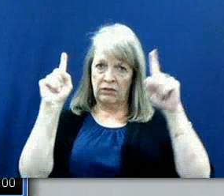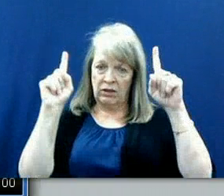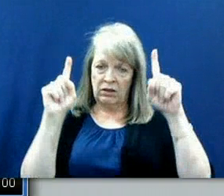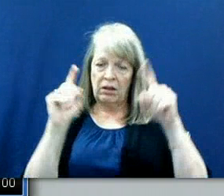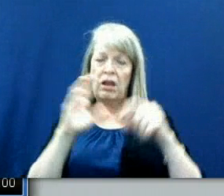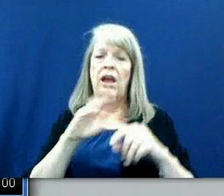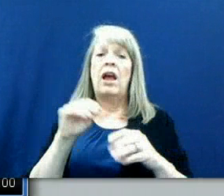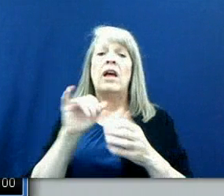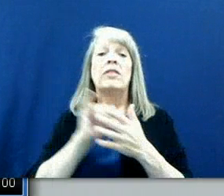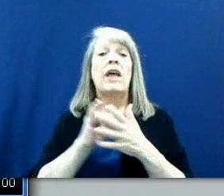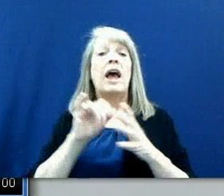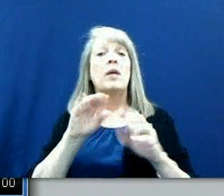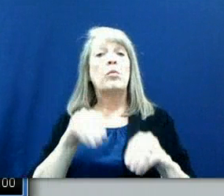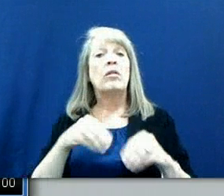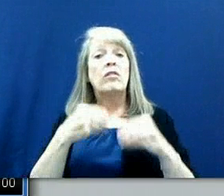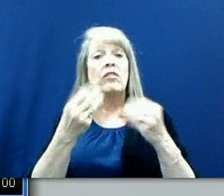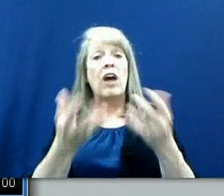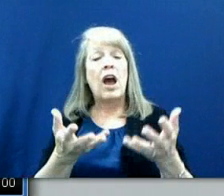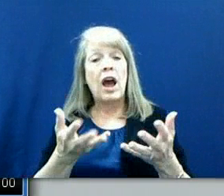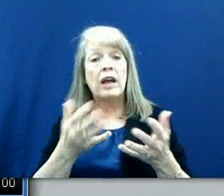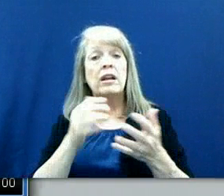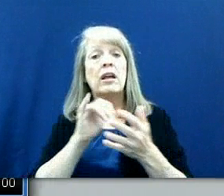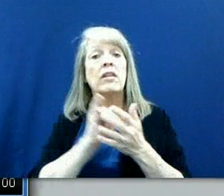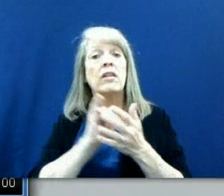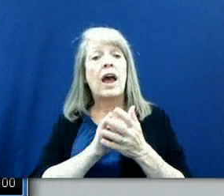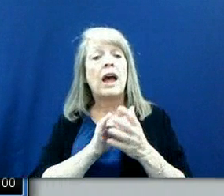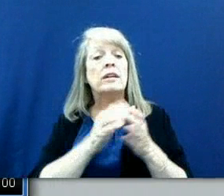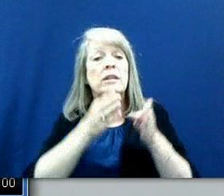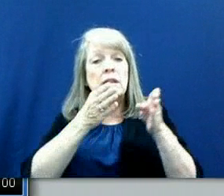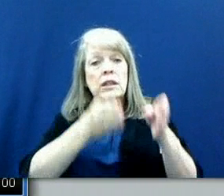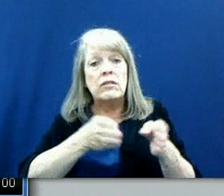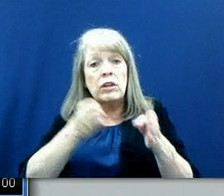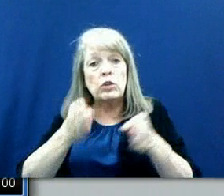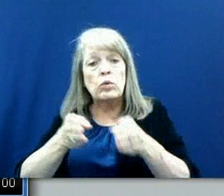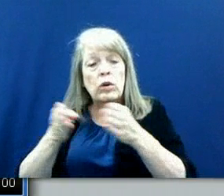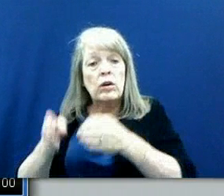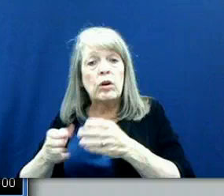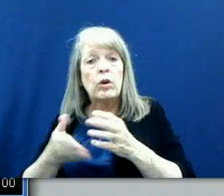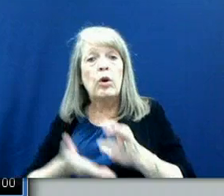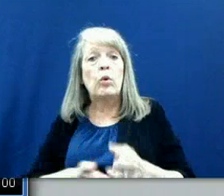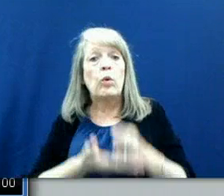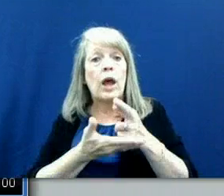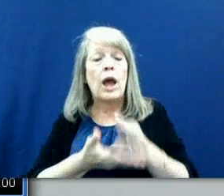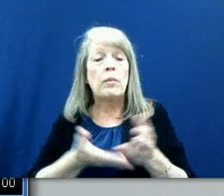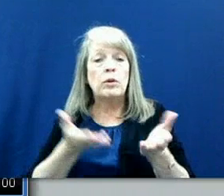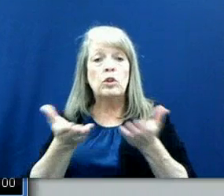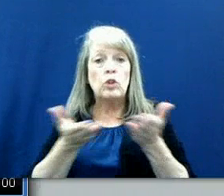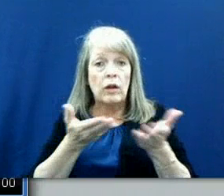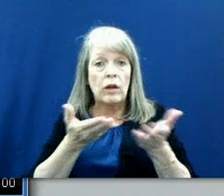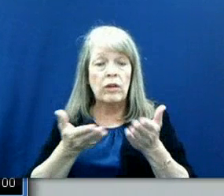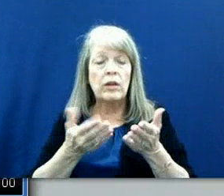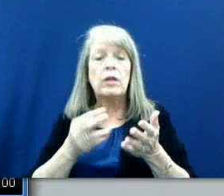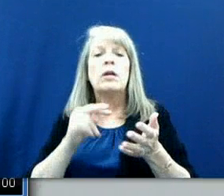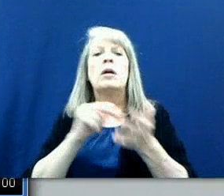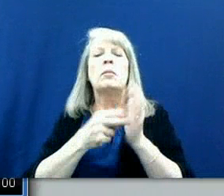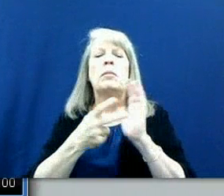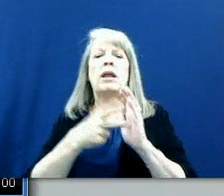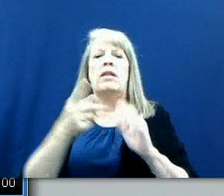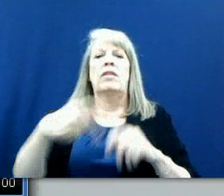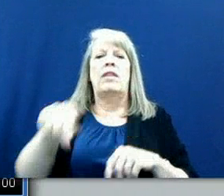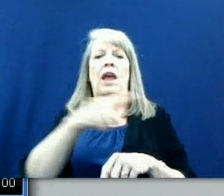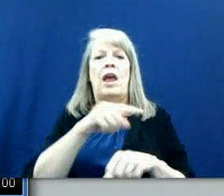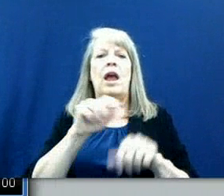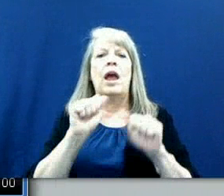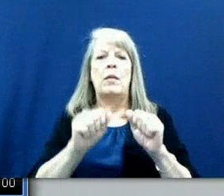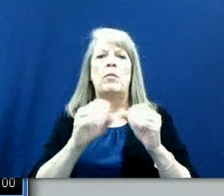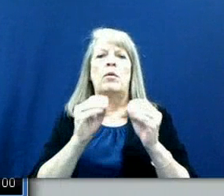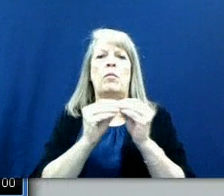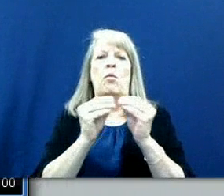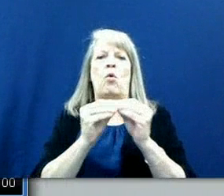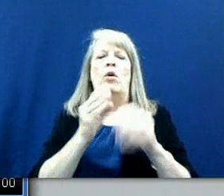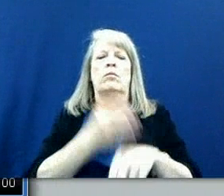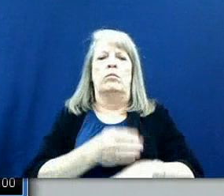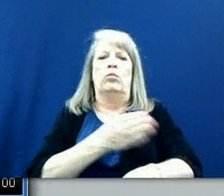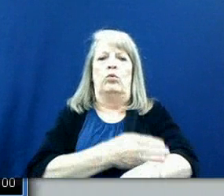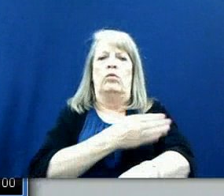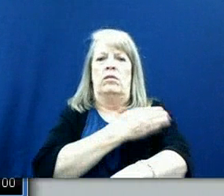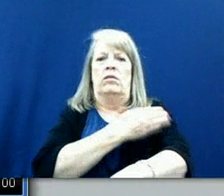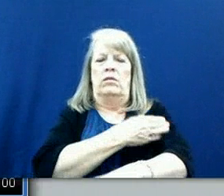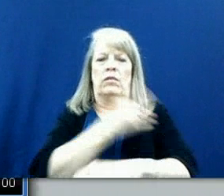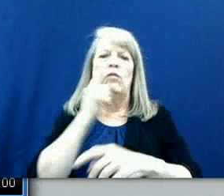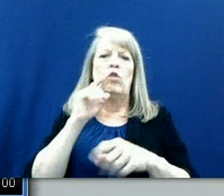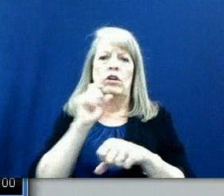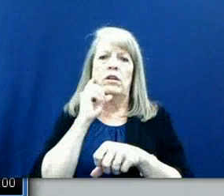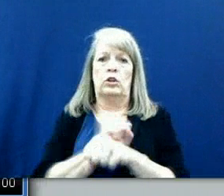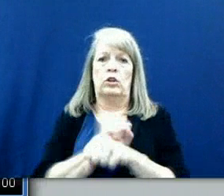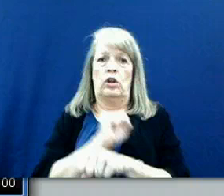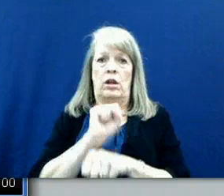and the provision of individualized rehabilitation services improves their ability to become gainfully employed.